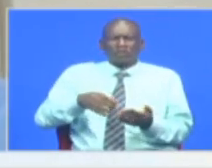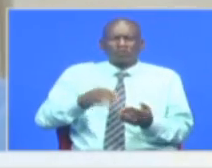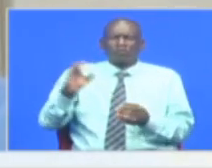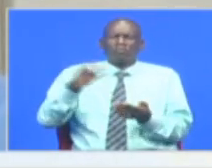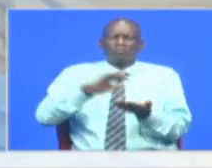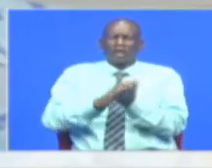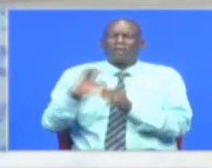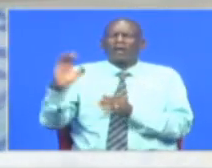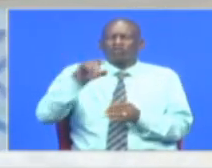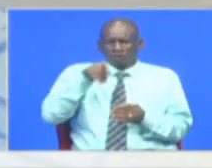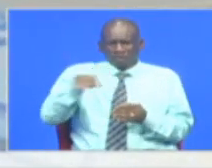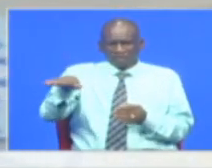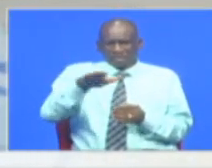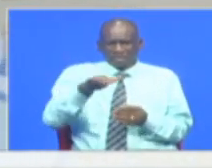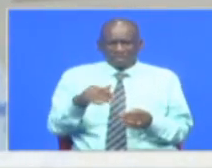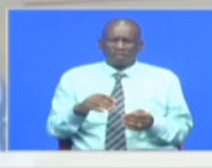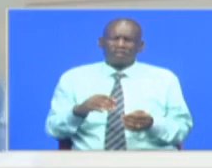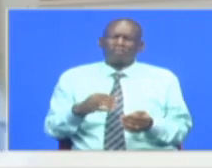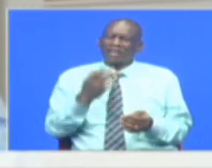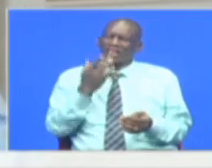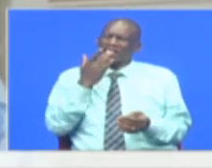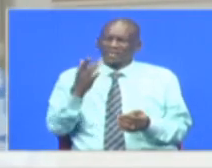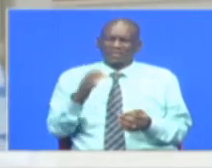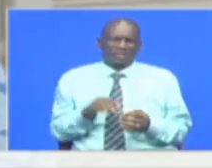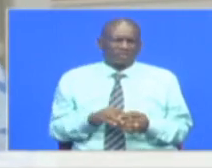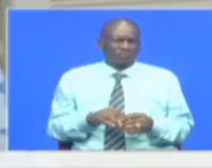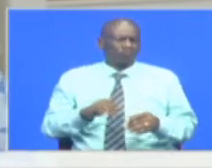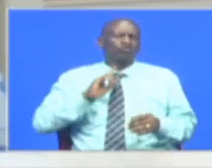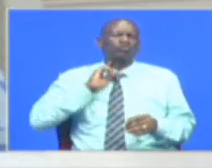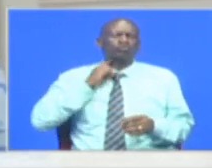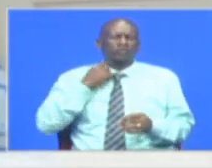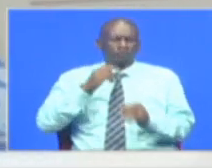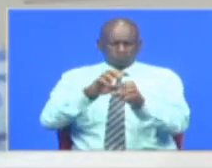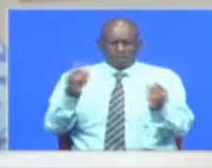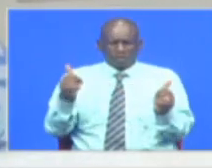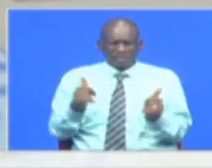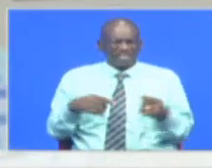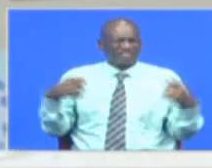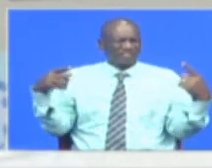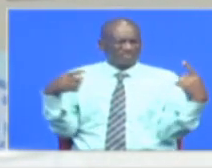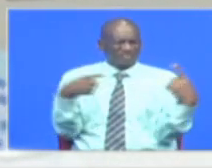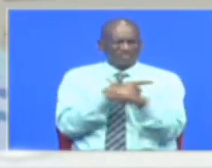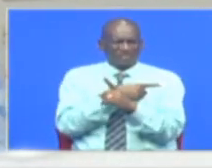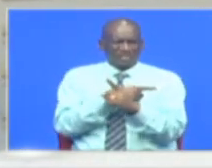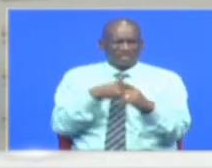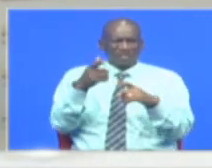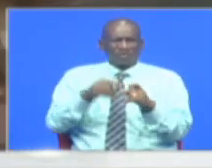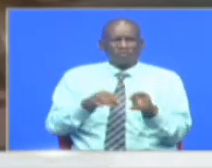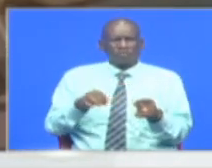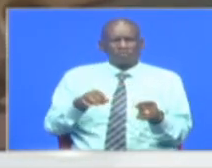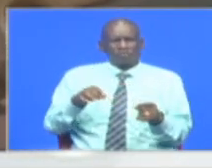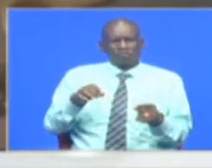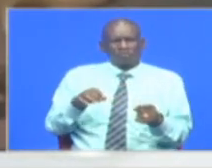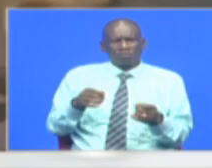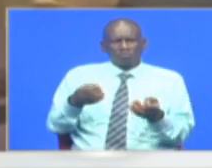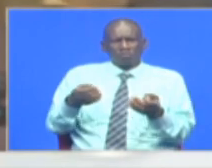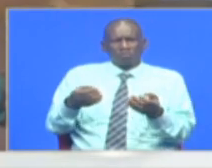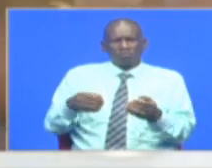hii place. Nimeonja, nimesikia utamu wake ni tofauti na ya Europe hapa.